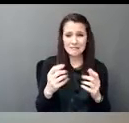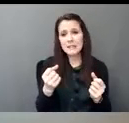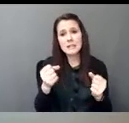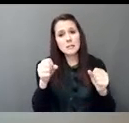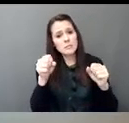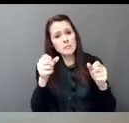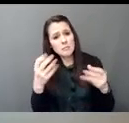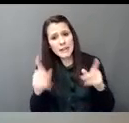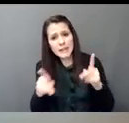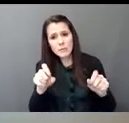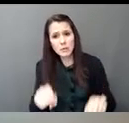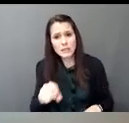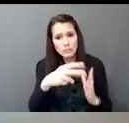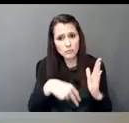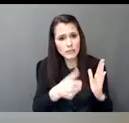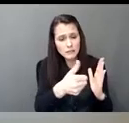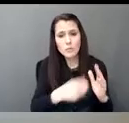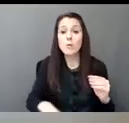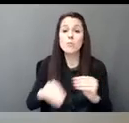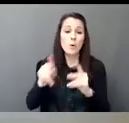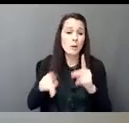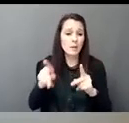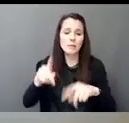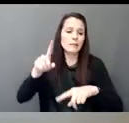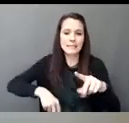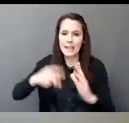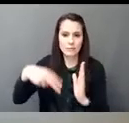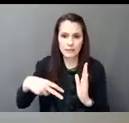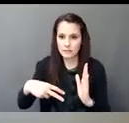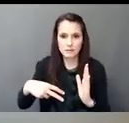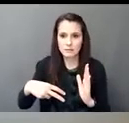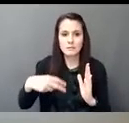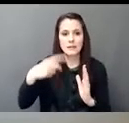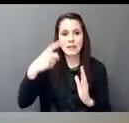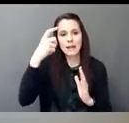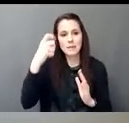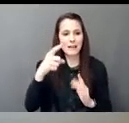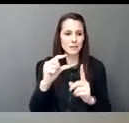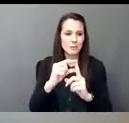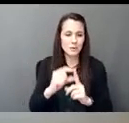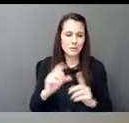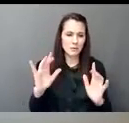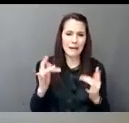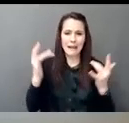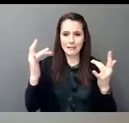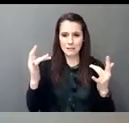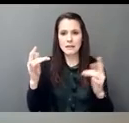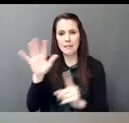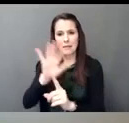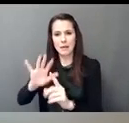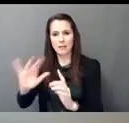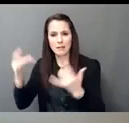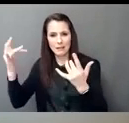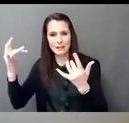but there are still many more people that can't read it because the text is so light on the light background. So this is one of